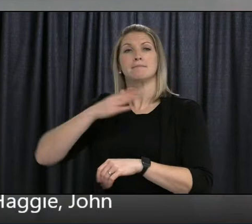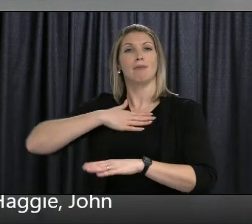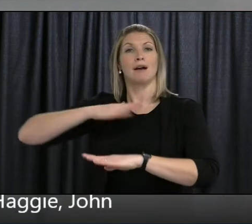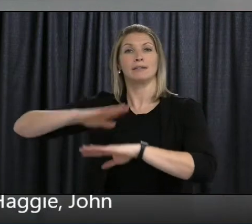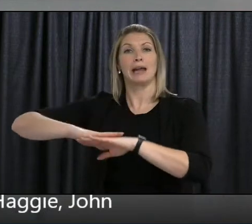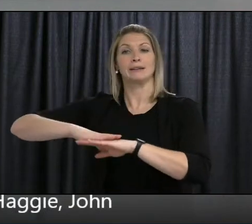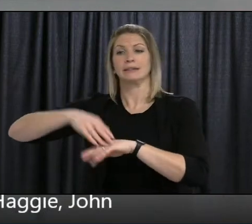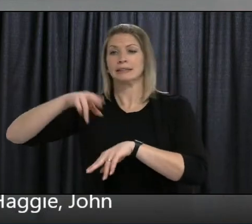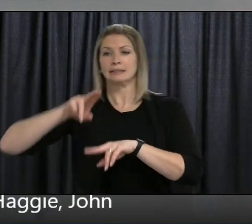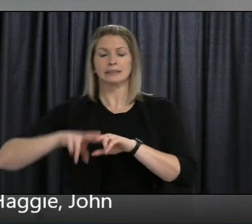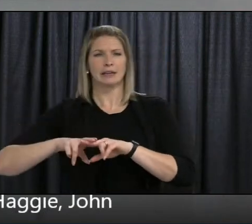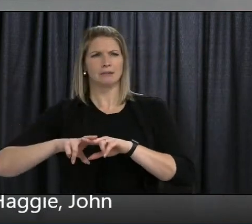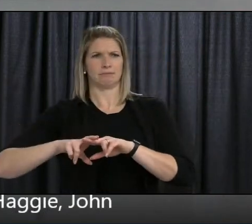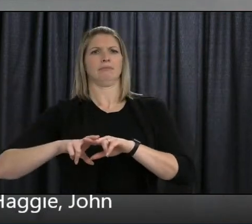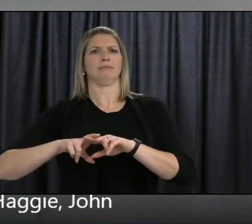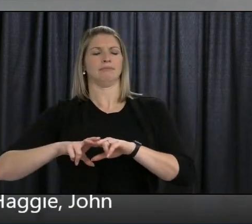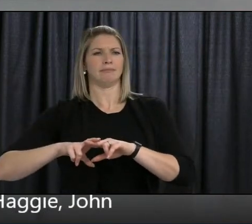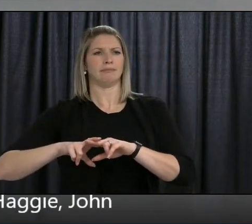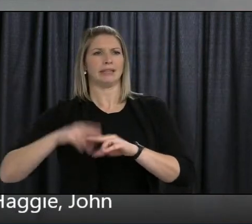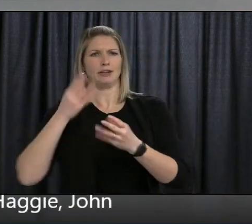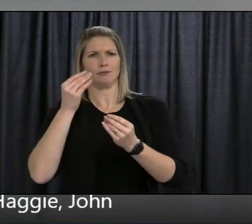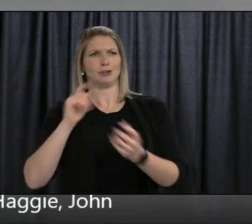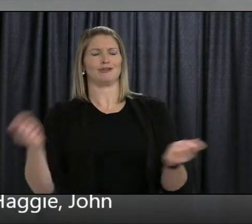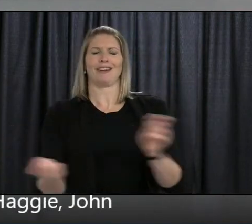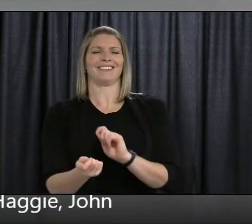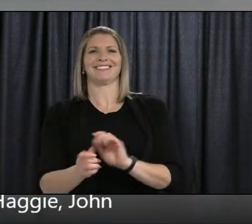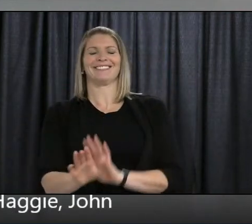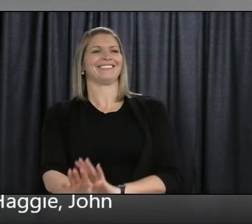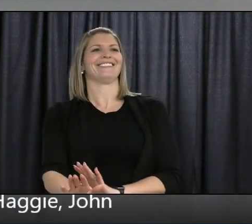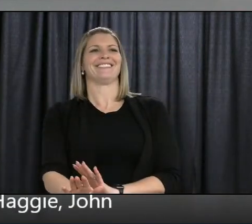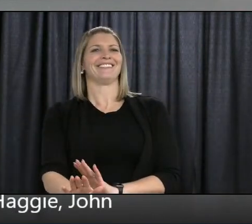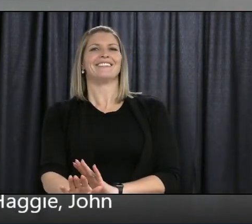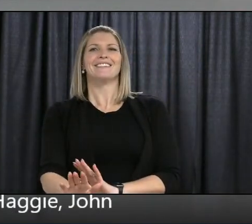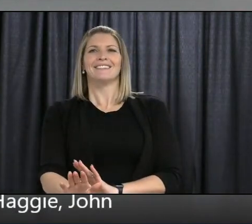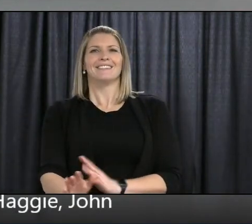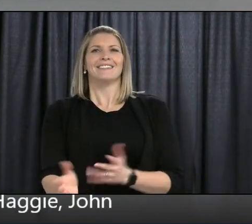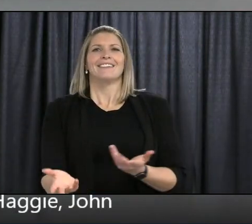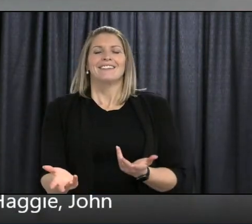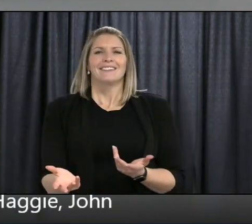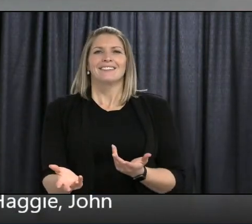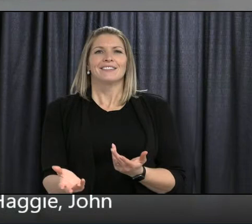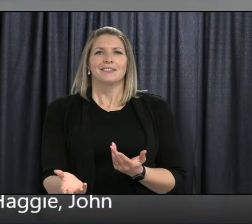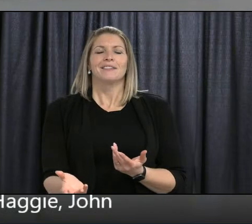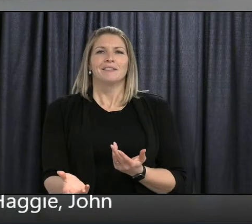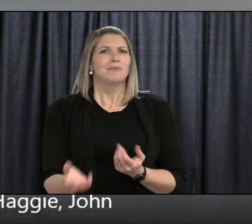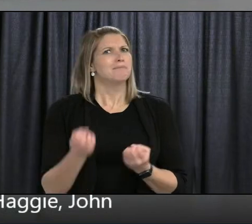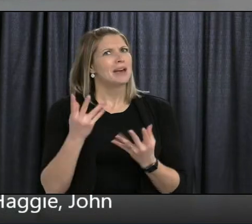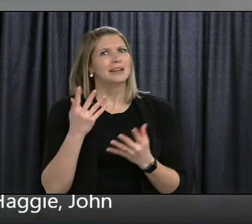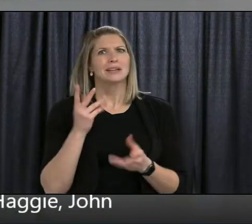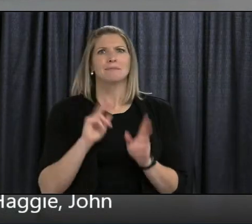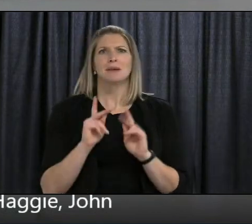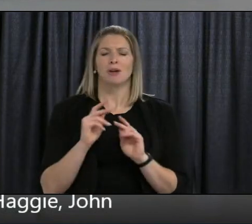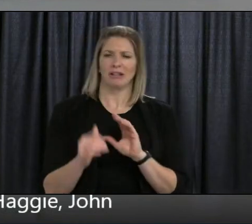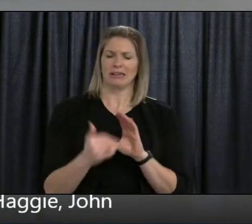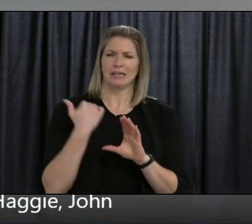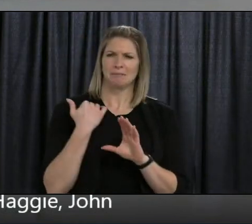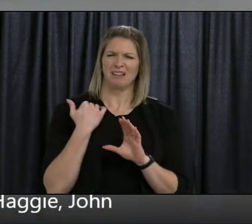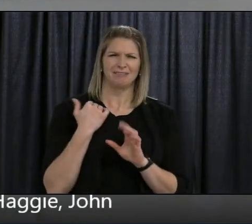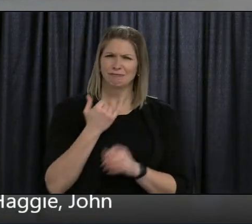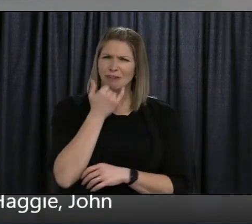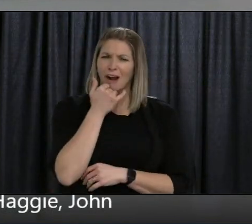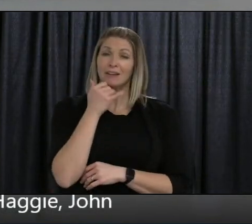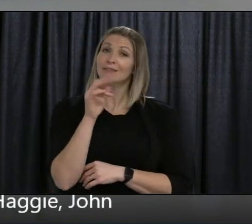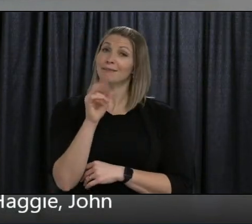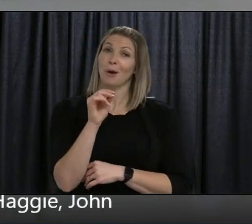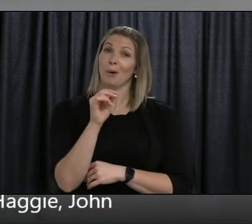varying periods during the pandemic. And I think will quite frankly be a problem and a